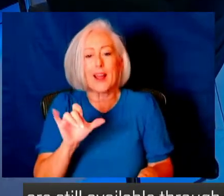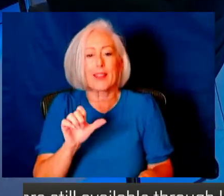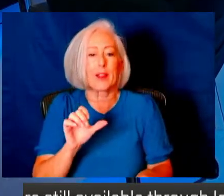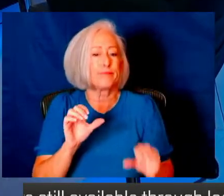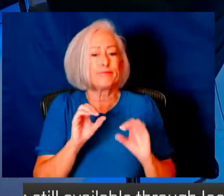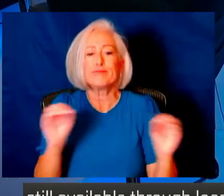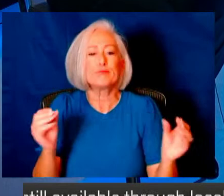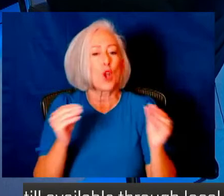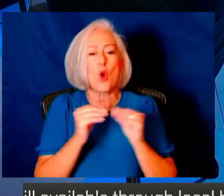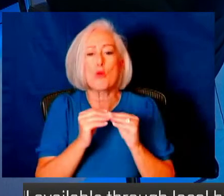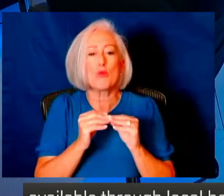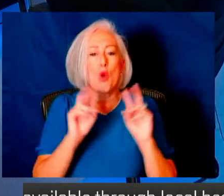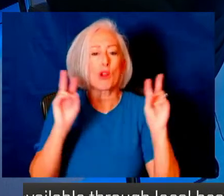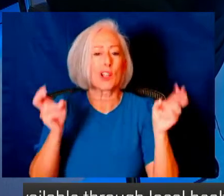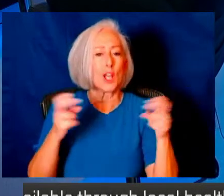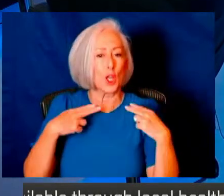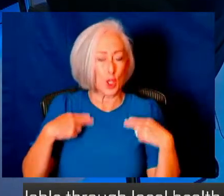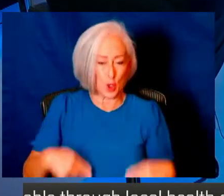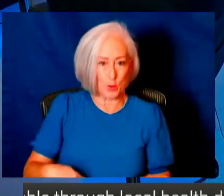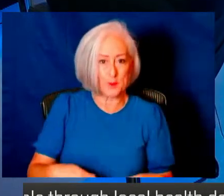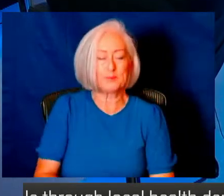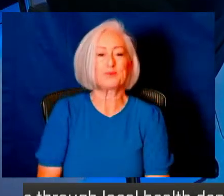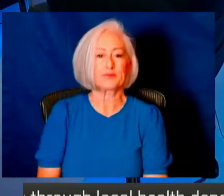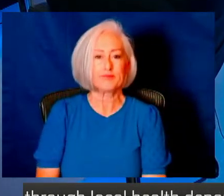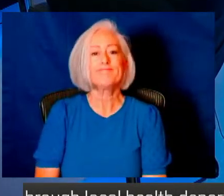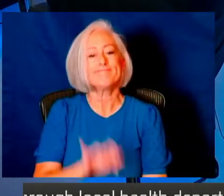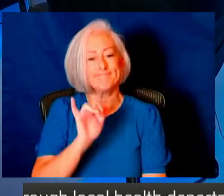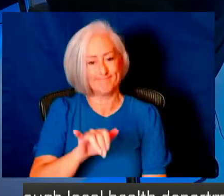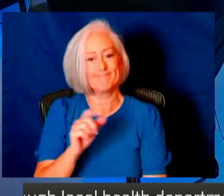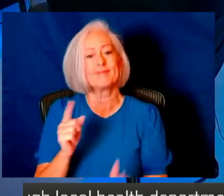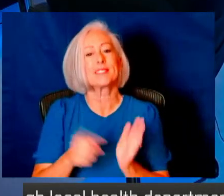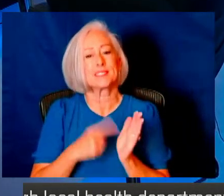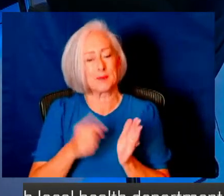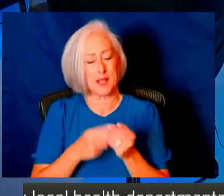circumstances you have to be aware of, things like housing,